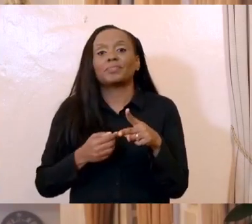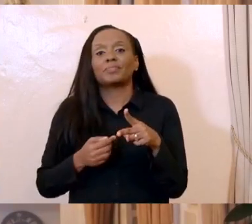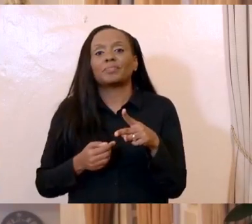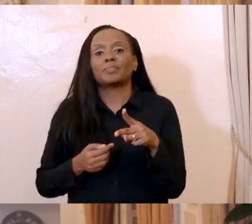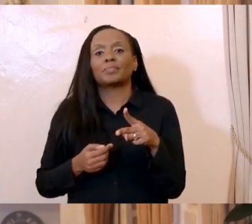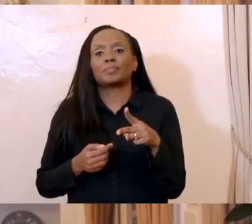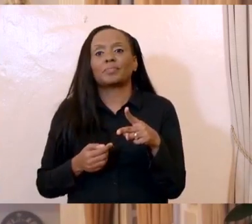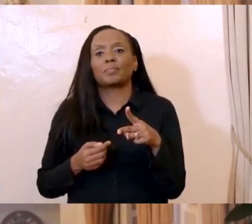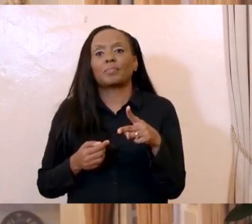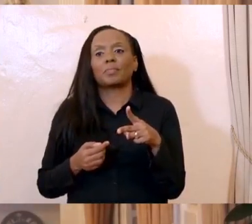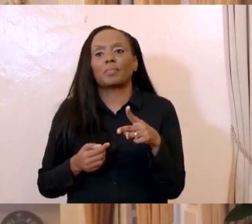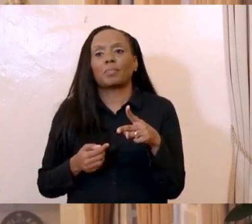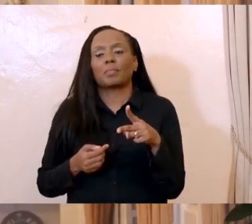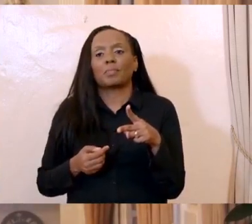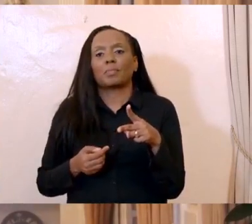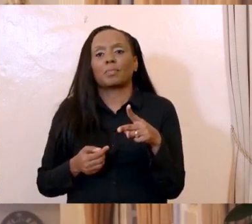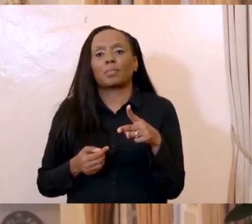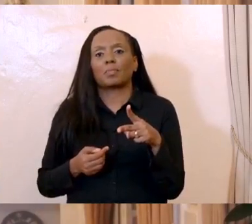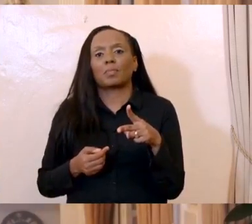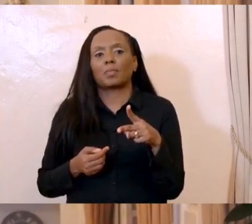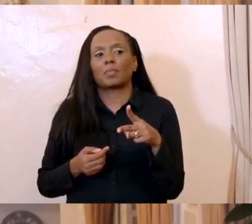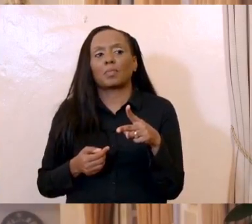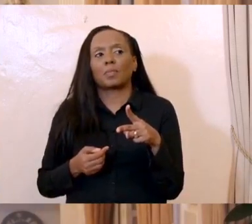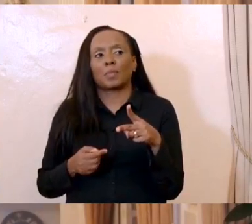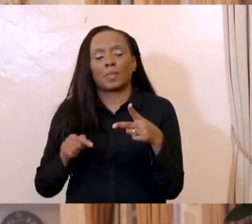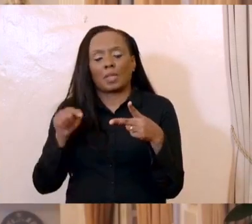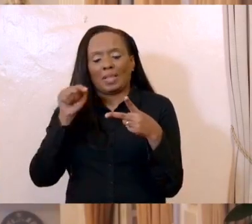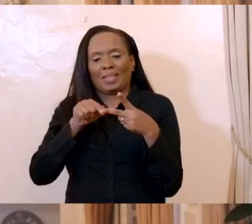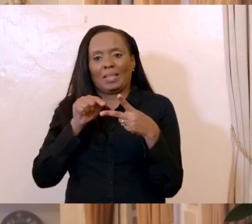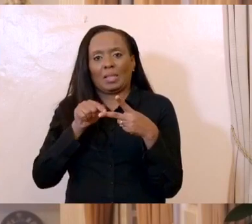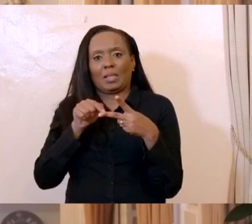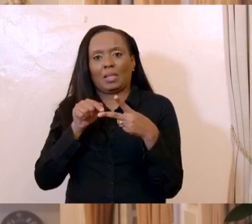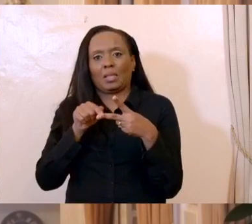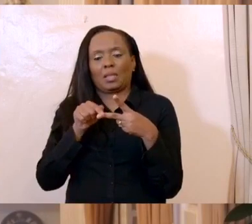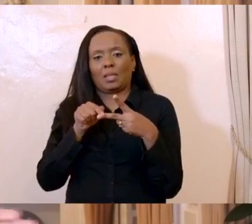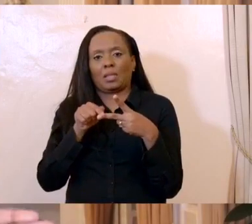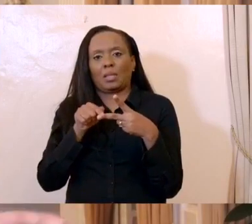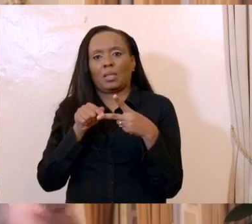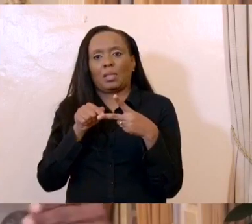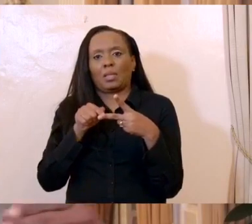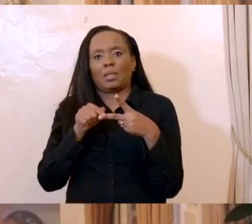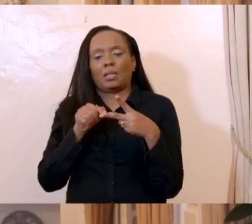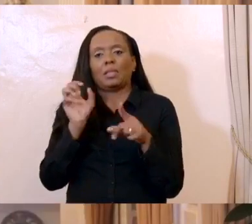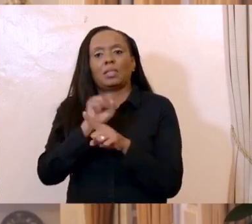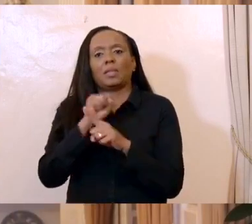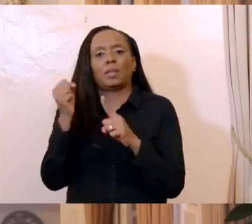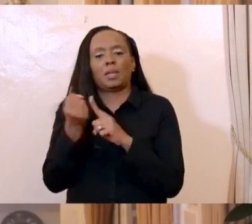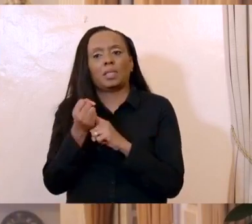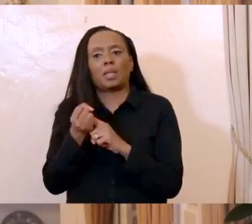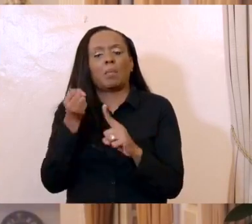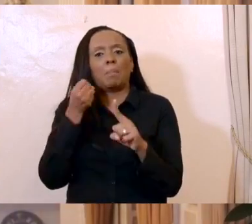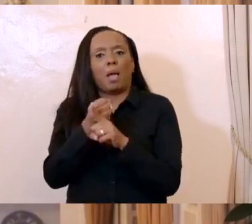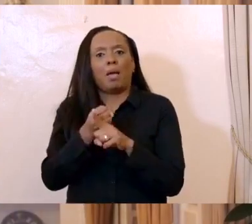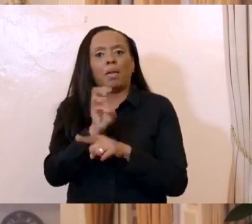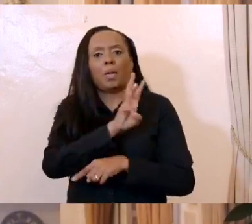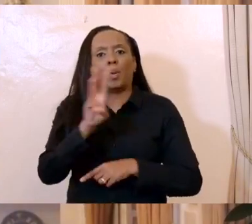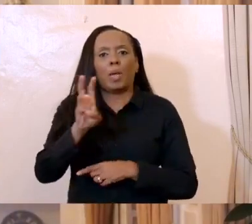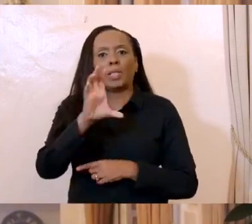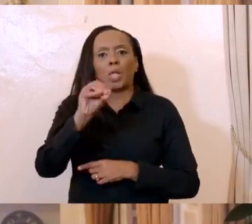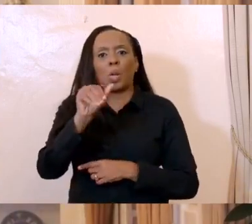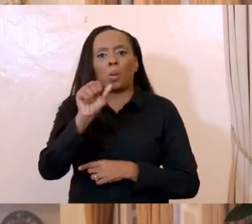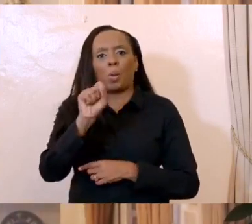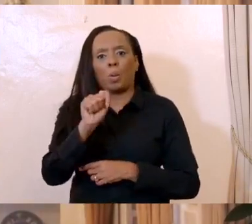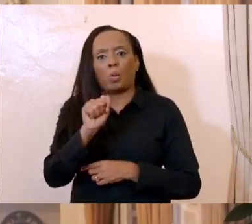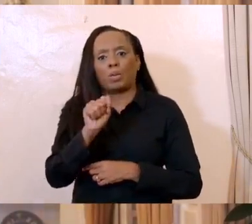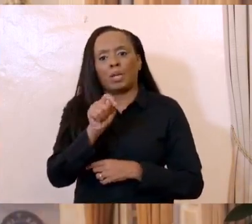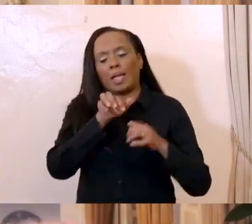we were able to determine that this matter would have originated on the West Coast, and then it went to other institutions